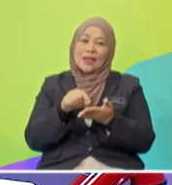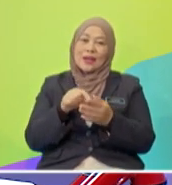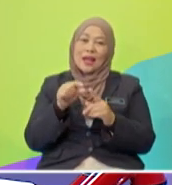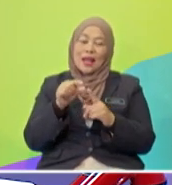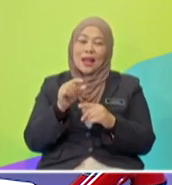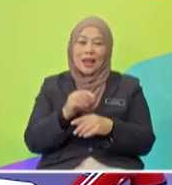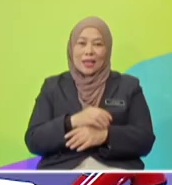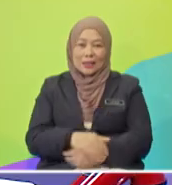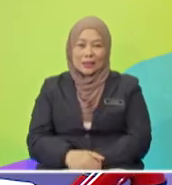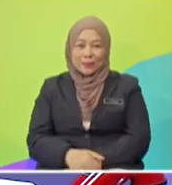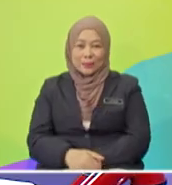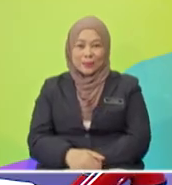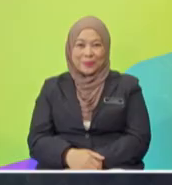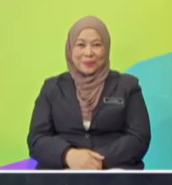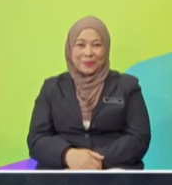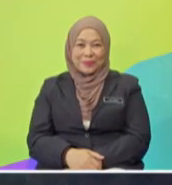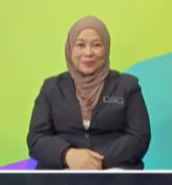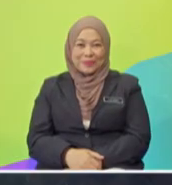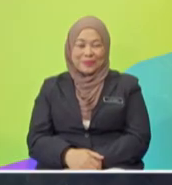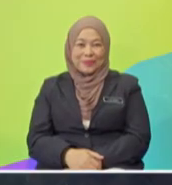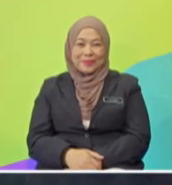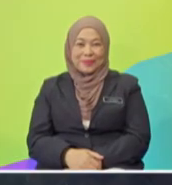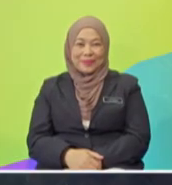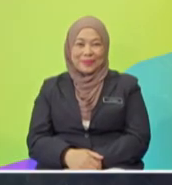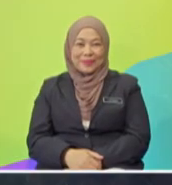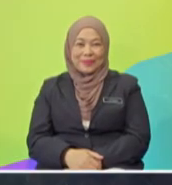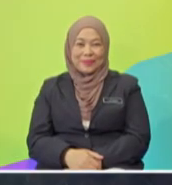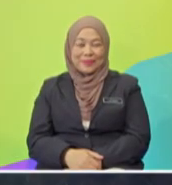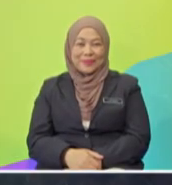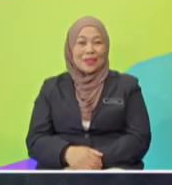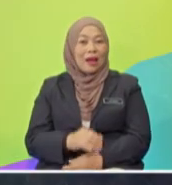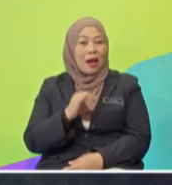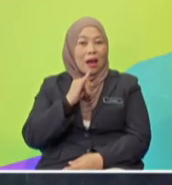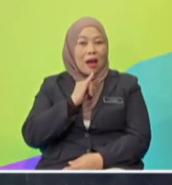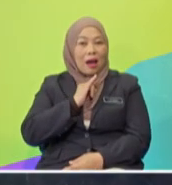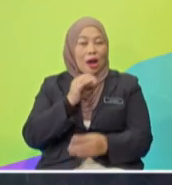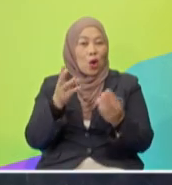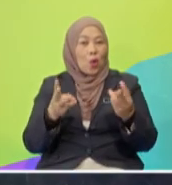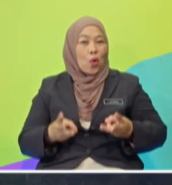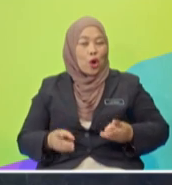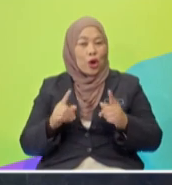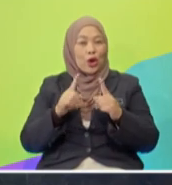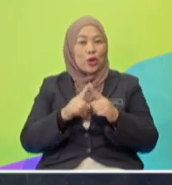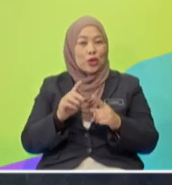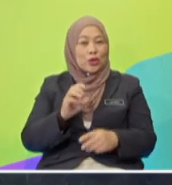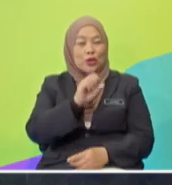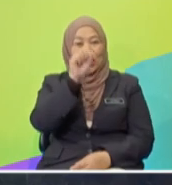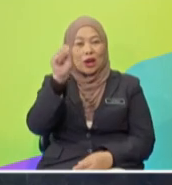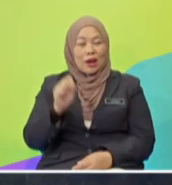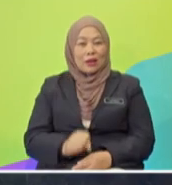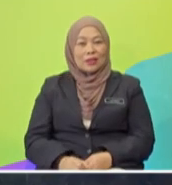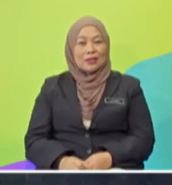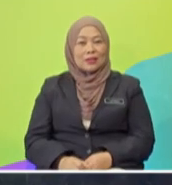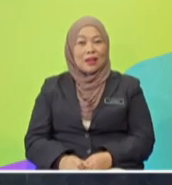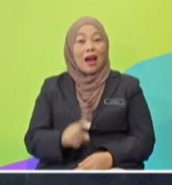legibly. Okay. Well, Teacher, before we proceed, I want to ask all my friends watching at home, is everybody ready for